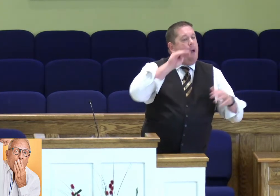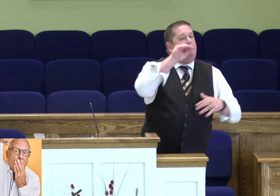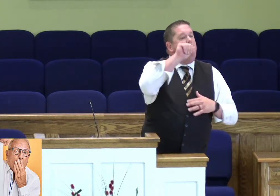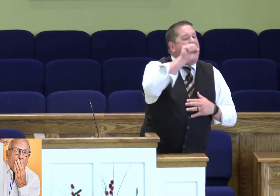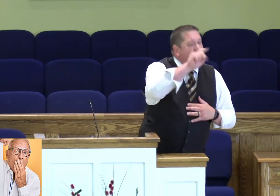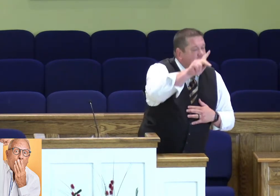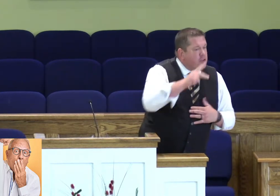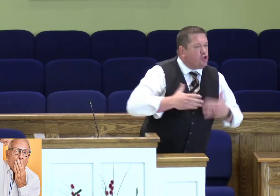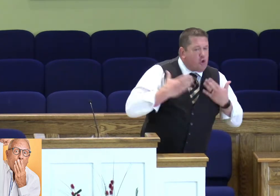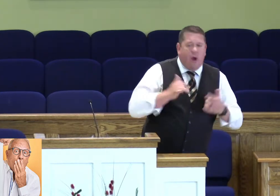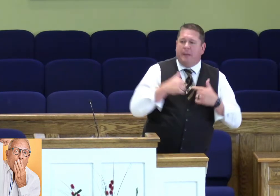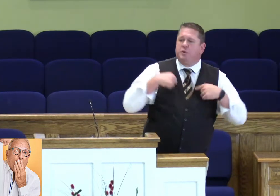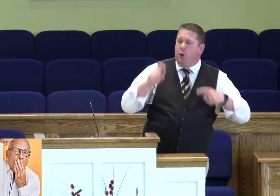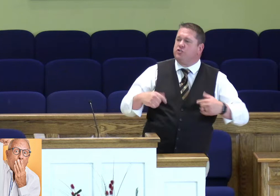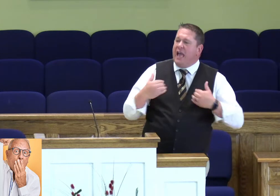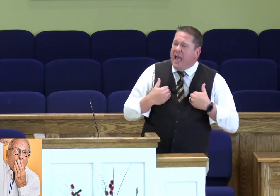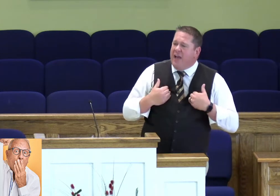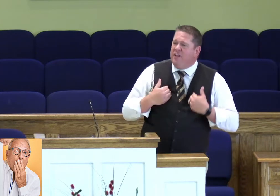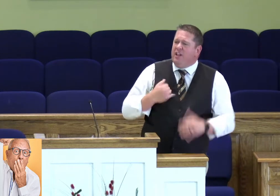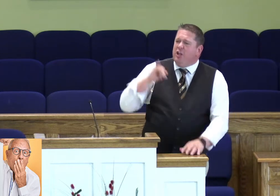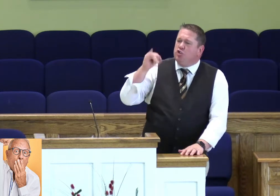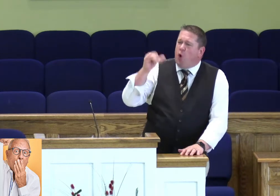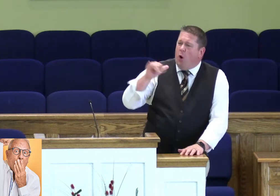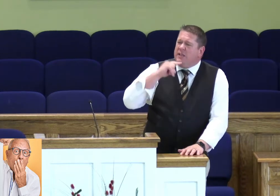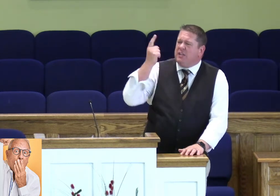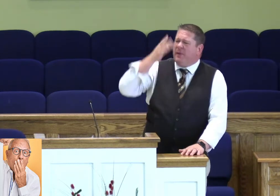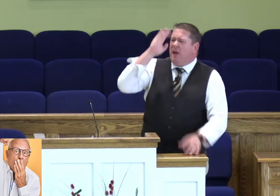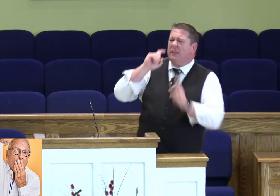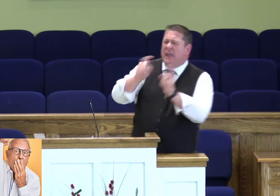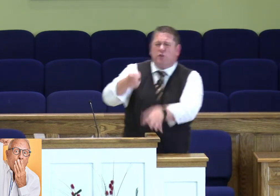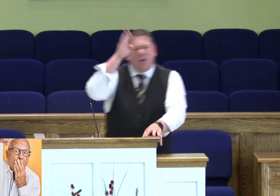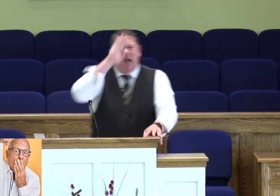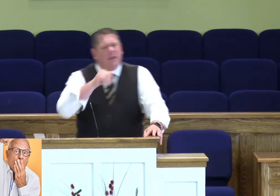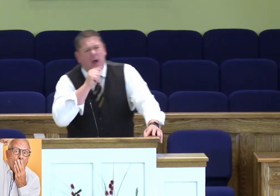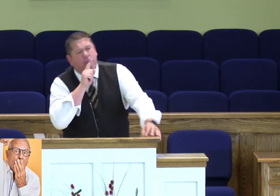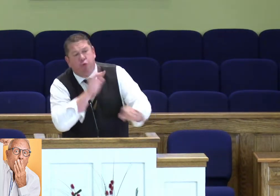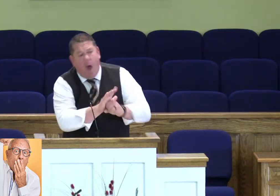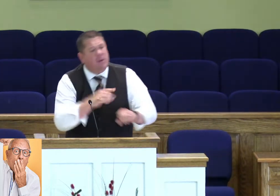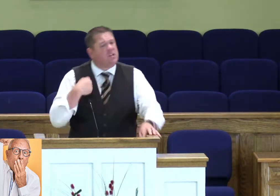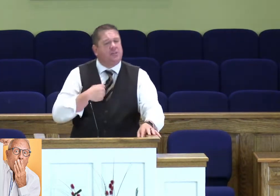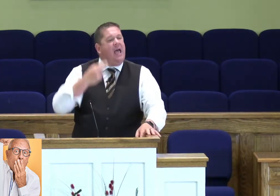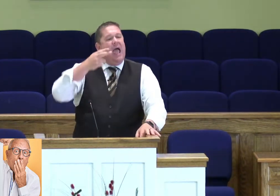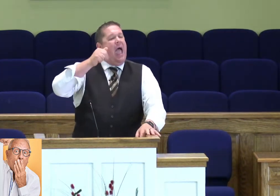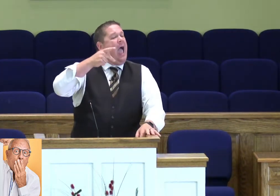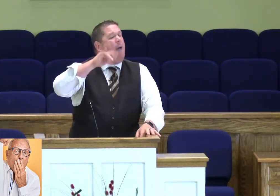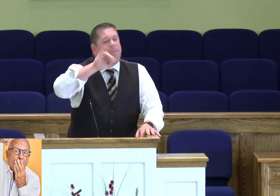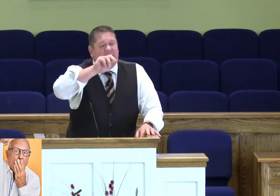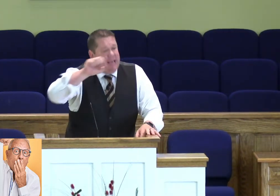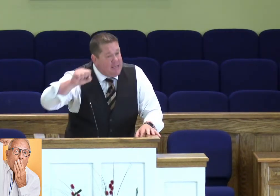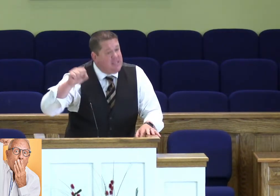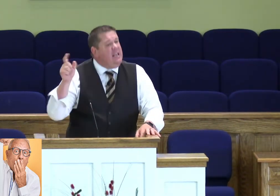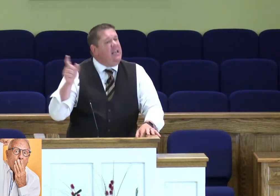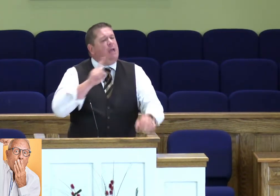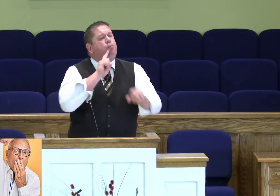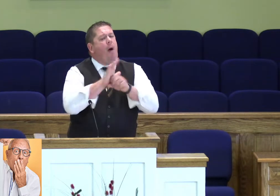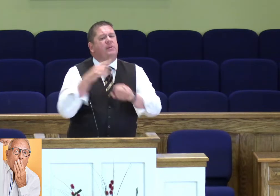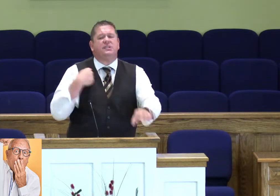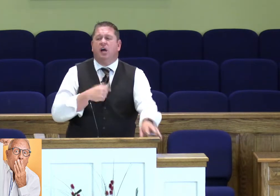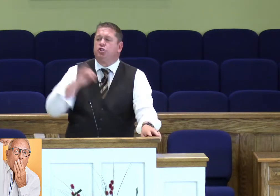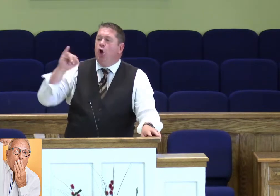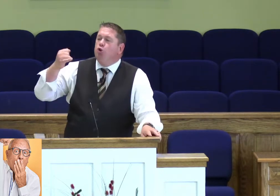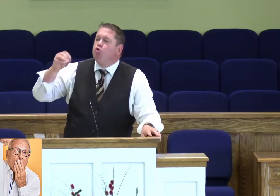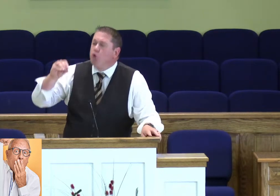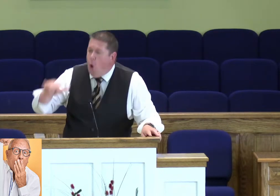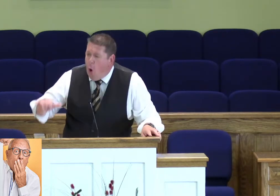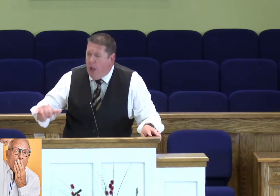can kind of mask the joy that I'm supposed to have. Joy is something God gave to us. God did not promise us happiness. He